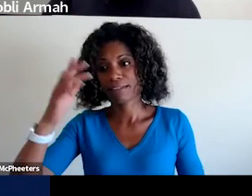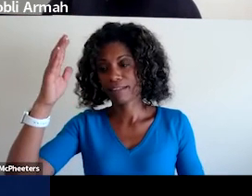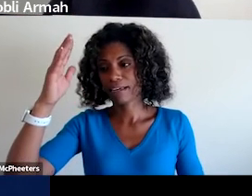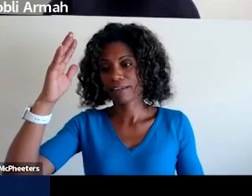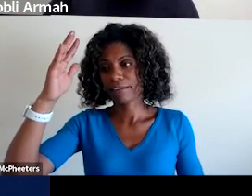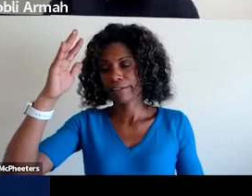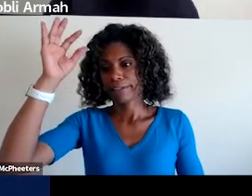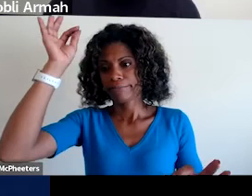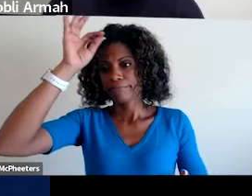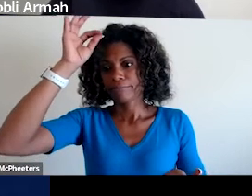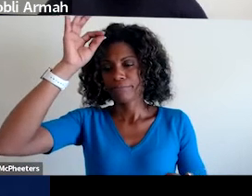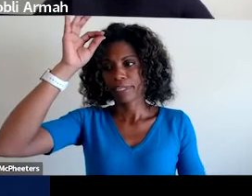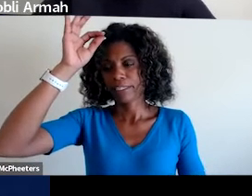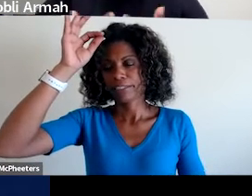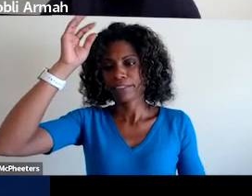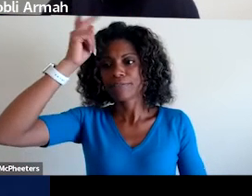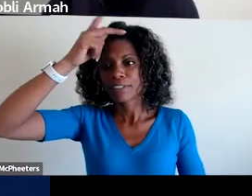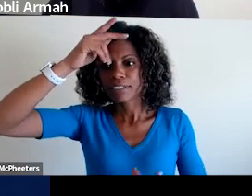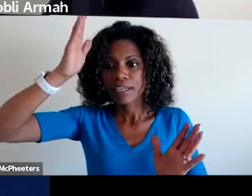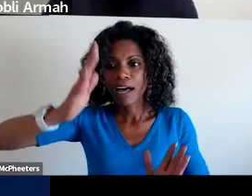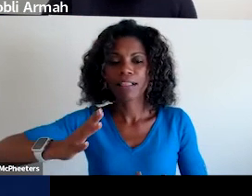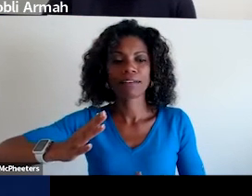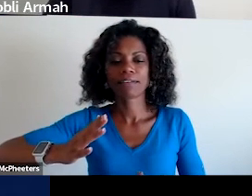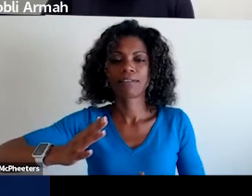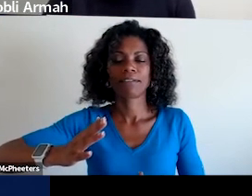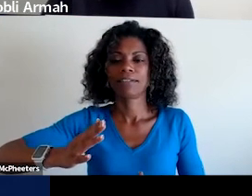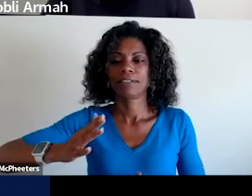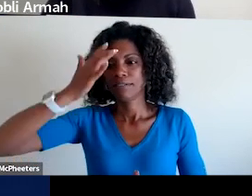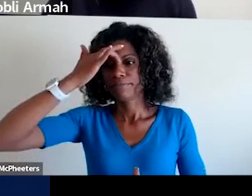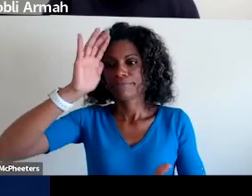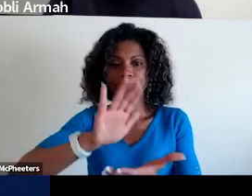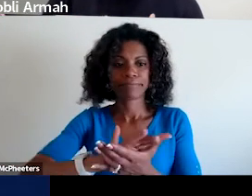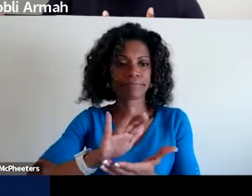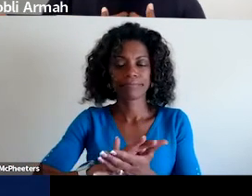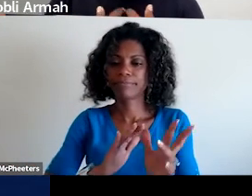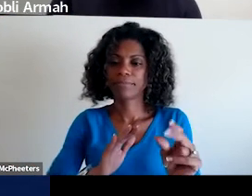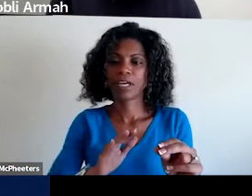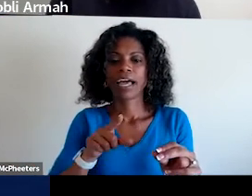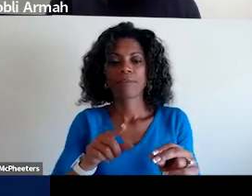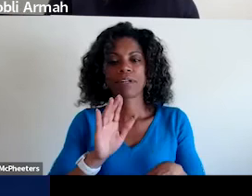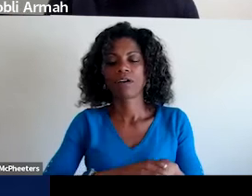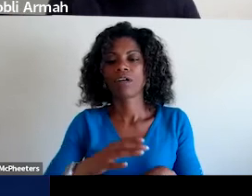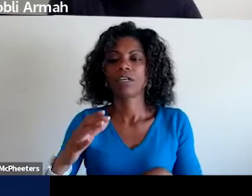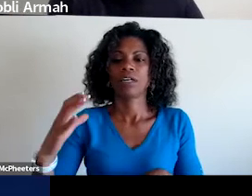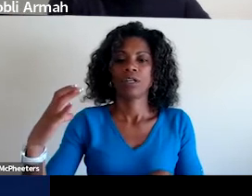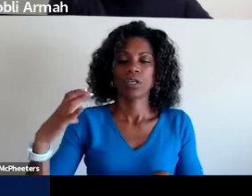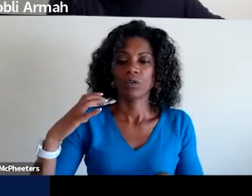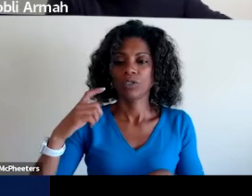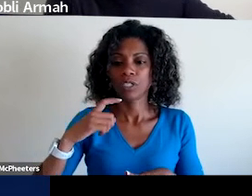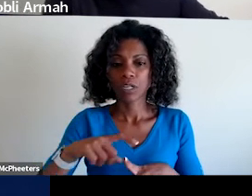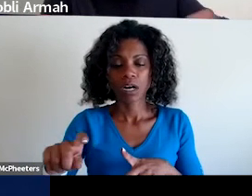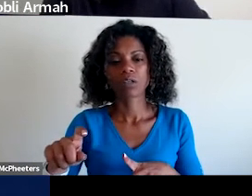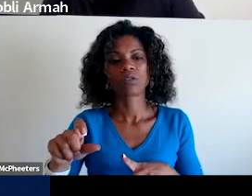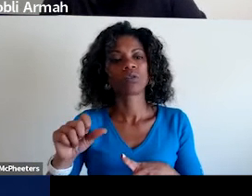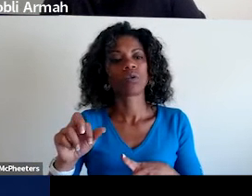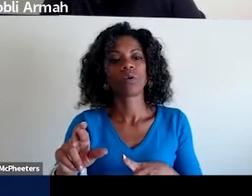our perspective as an organization. This is what we have experienced when we've been on coaching calls, you know, the 24 organizations we work with a year